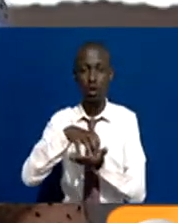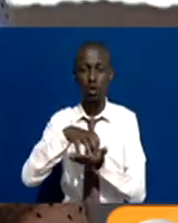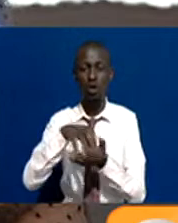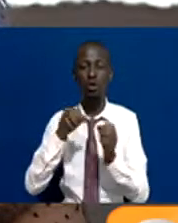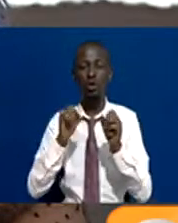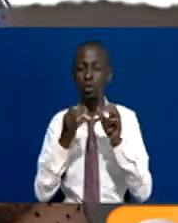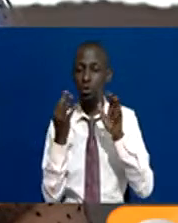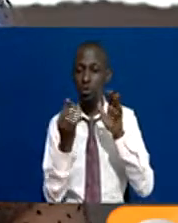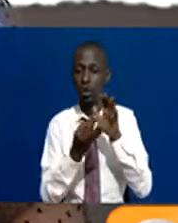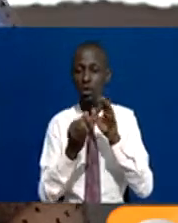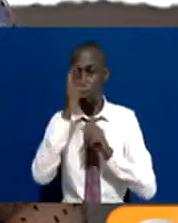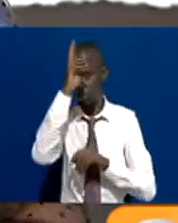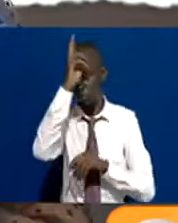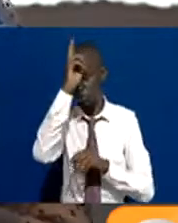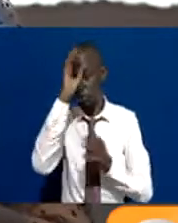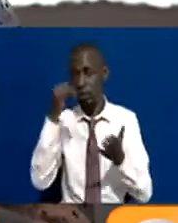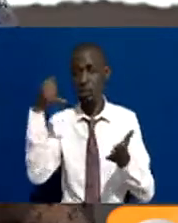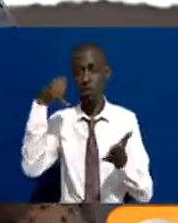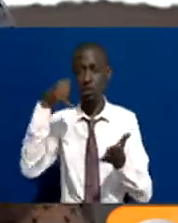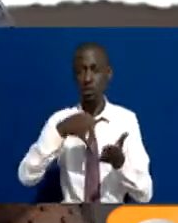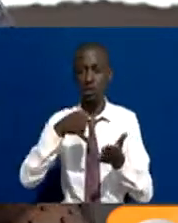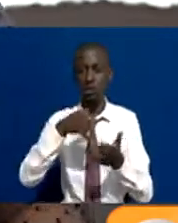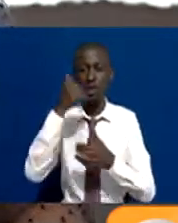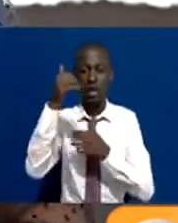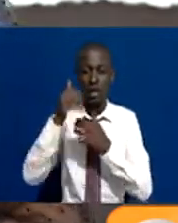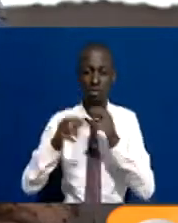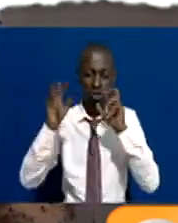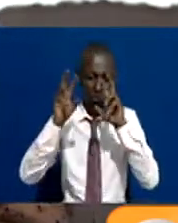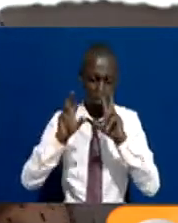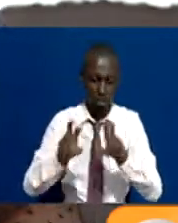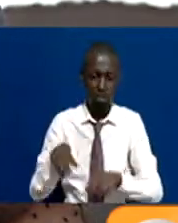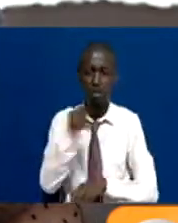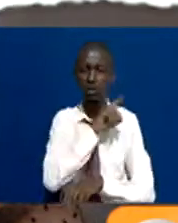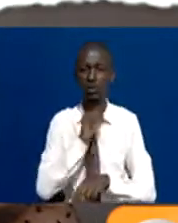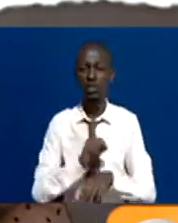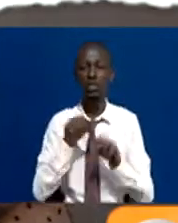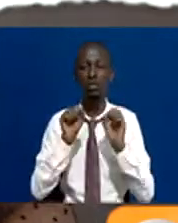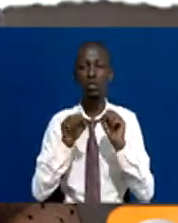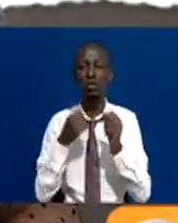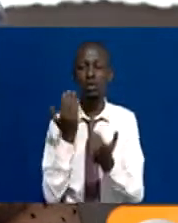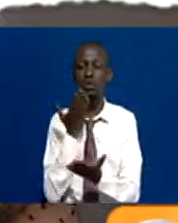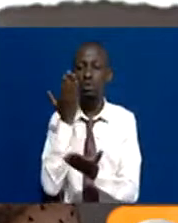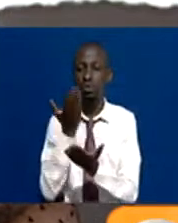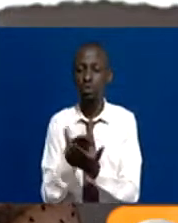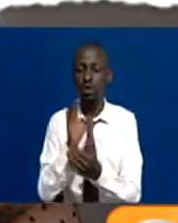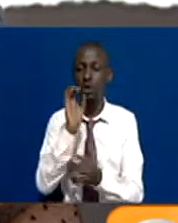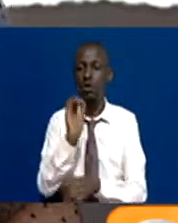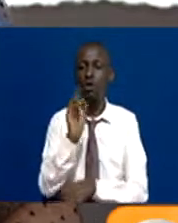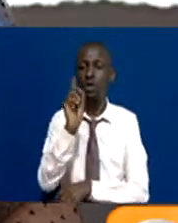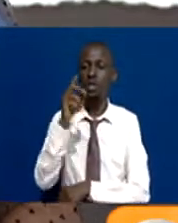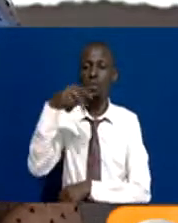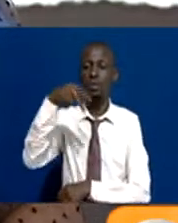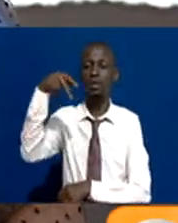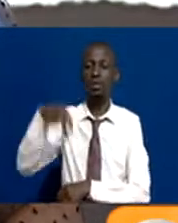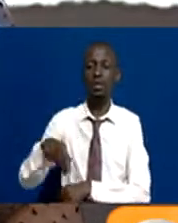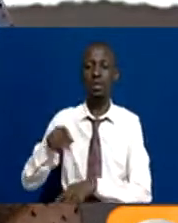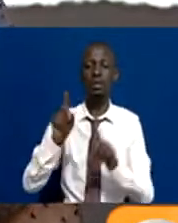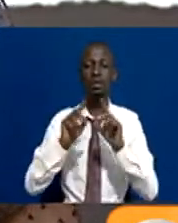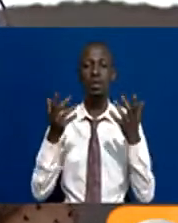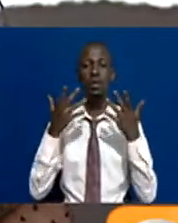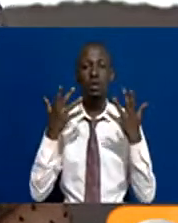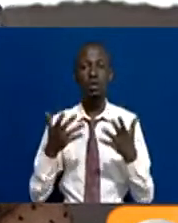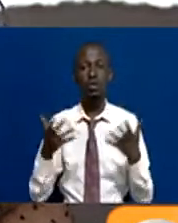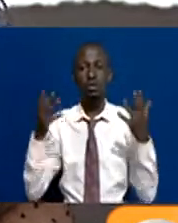file. After they've investigated, that will be presented to the ODPP. However, because we are talking about